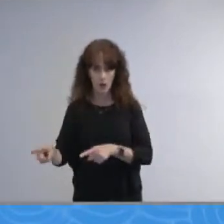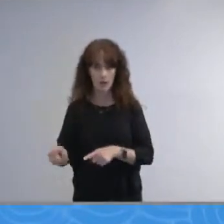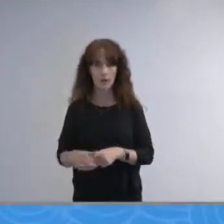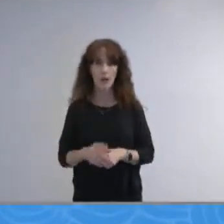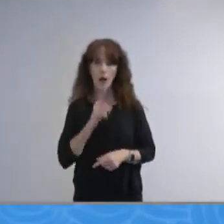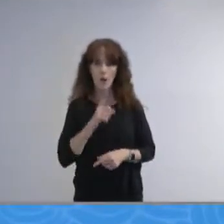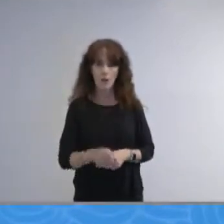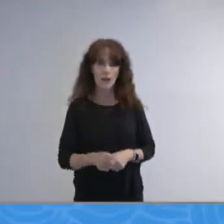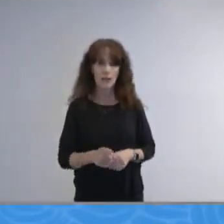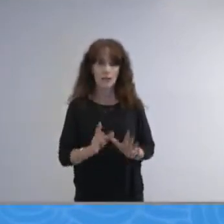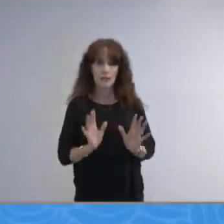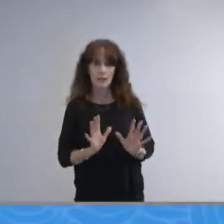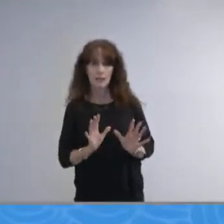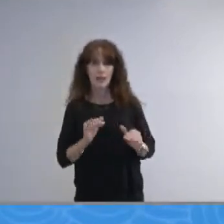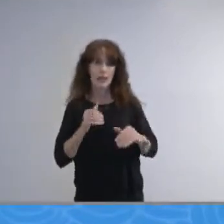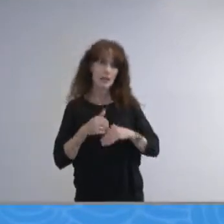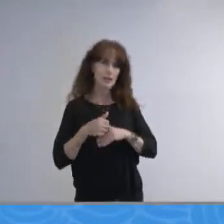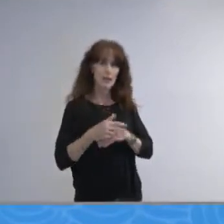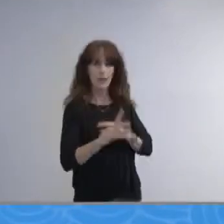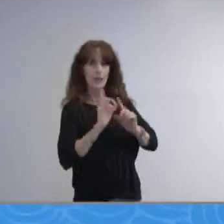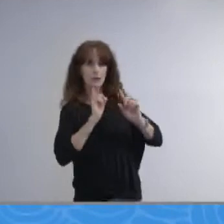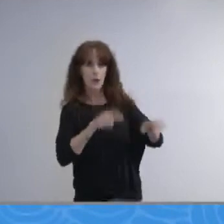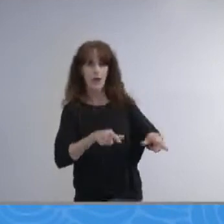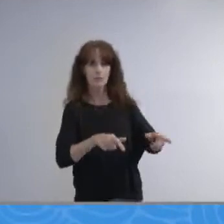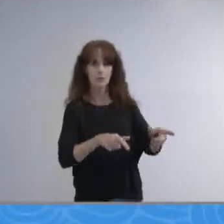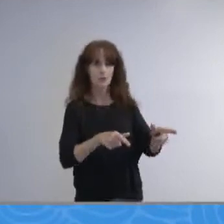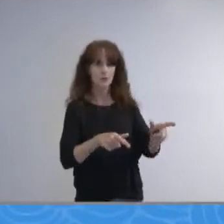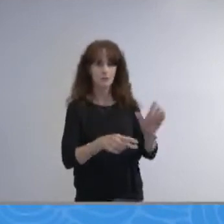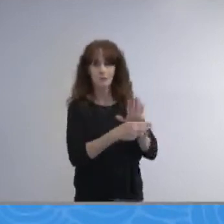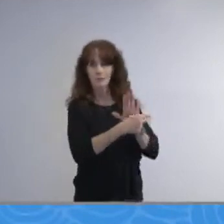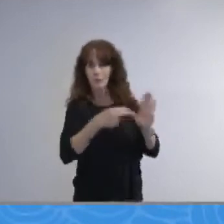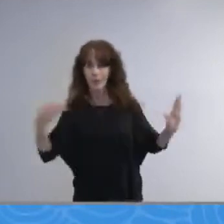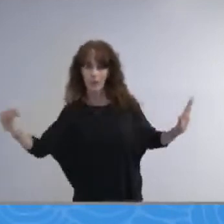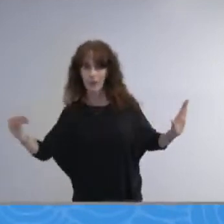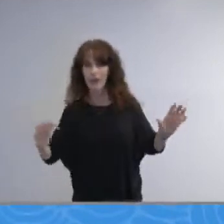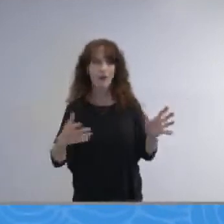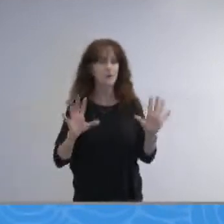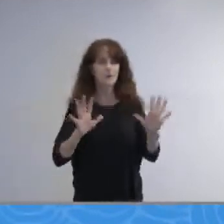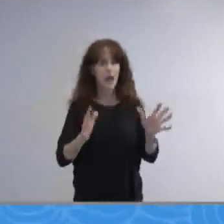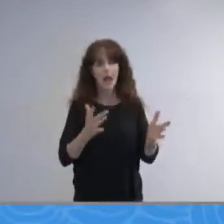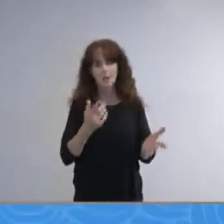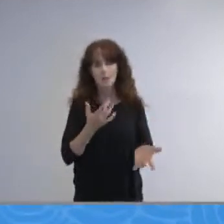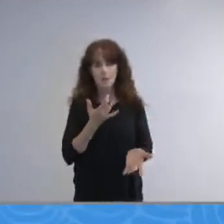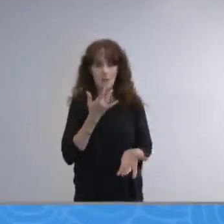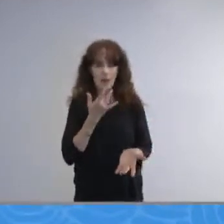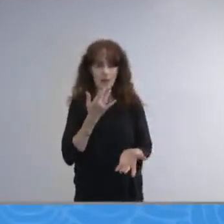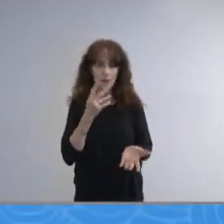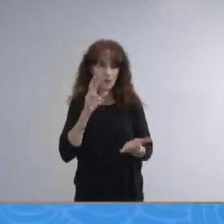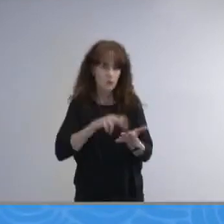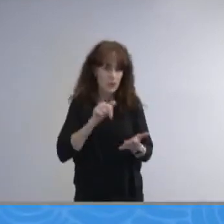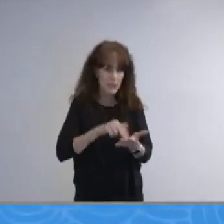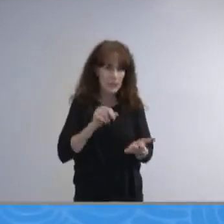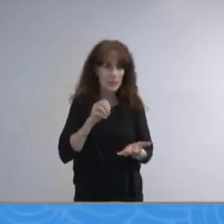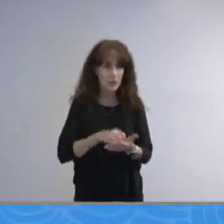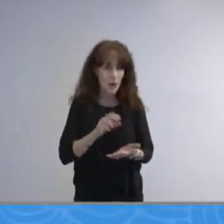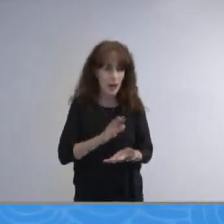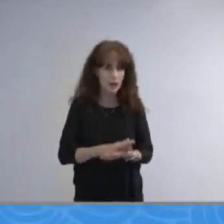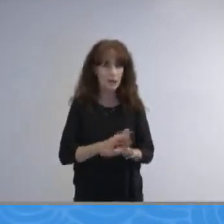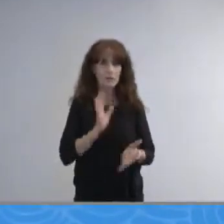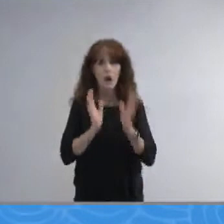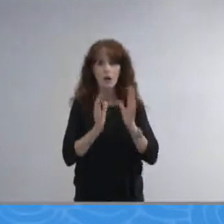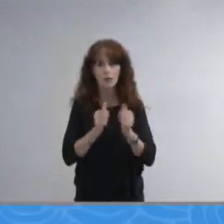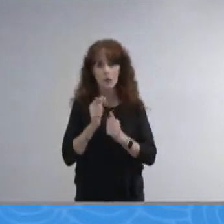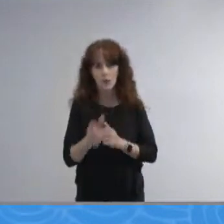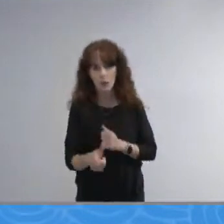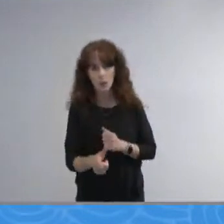I really hesitate to say, here's your answer, without talking to you, without reviewing the records, and without getting to know the case. Then